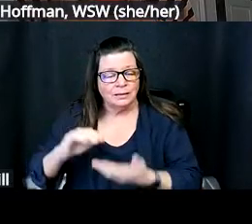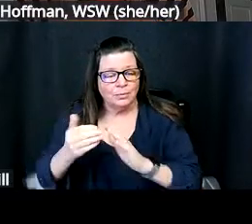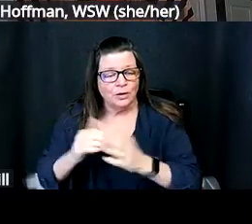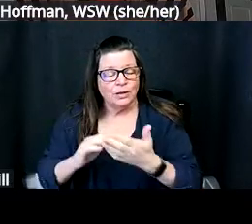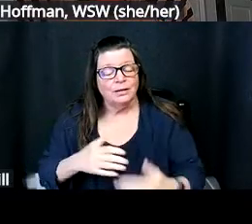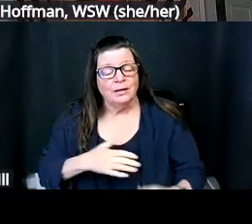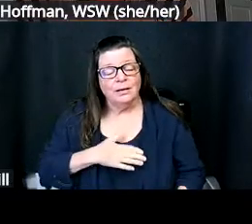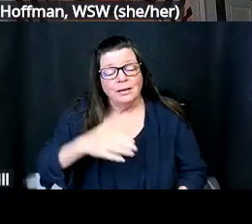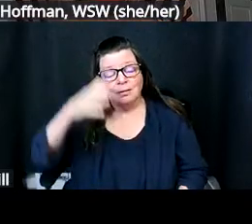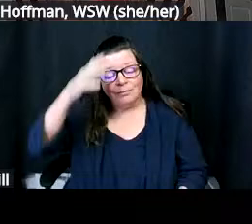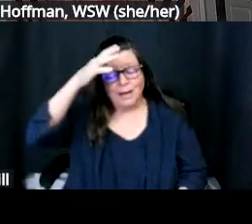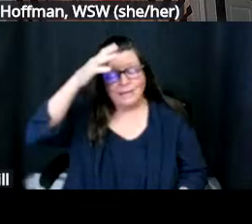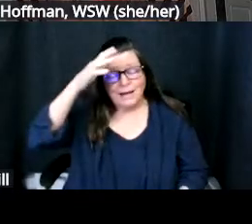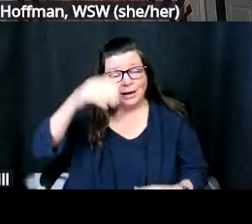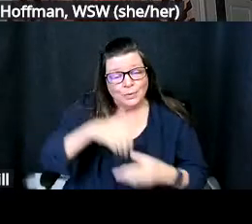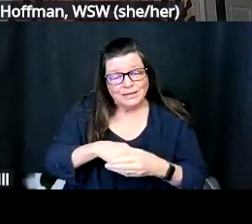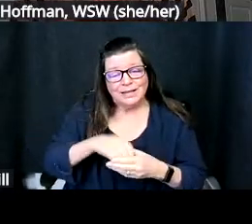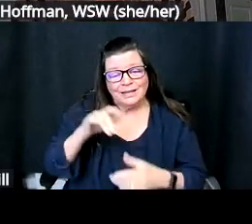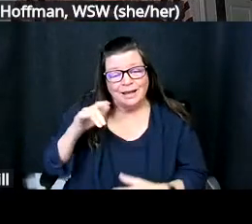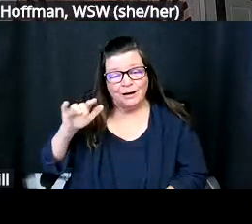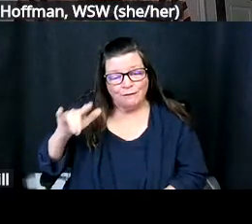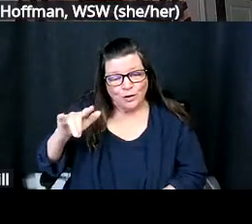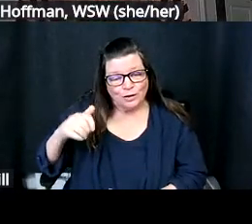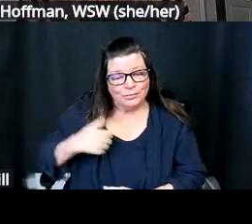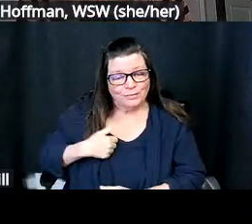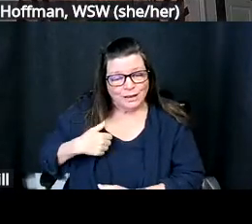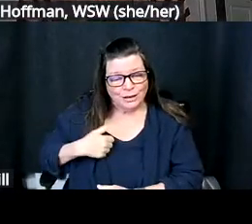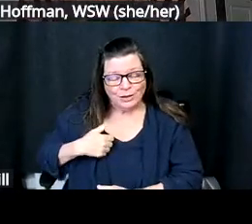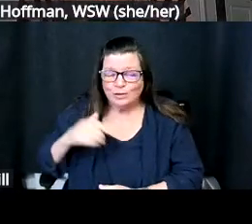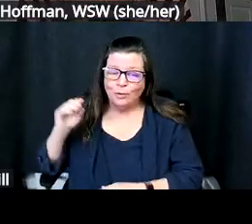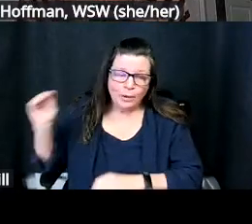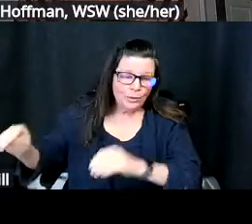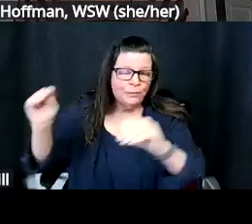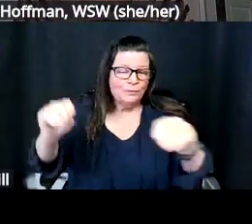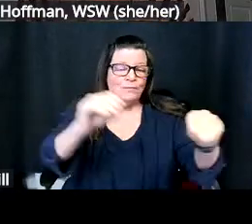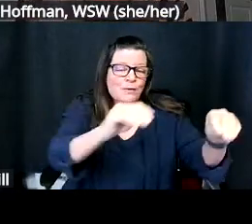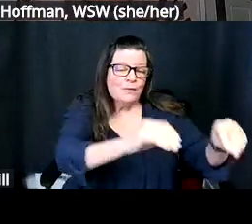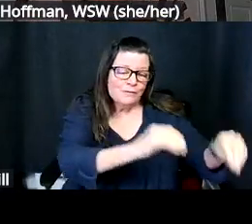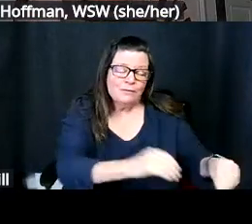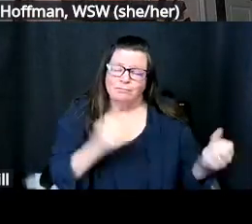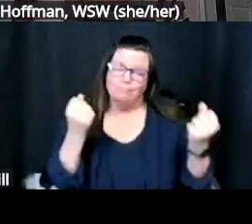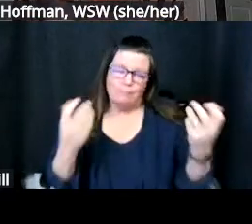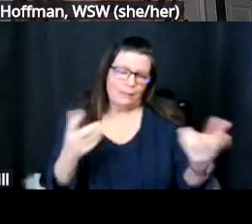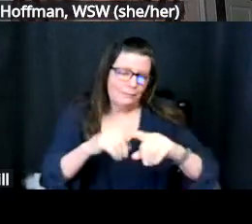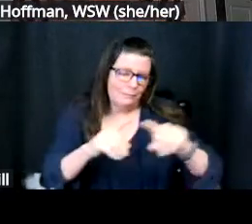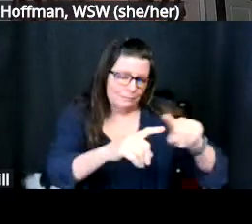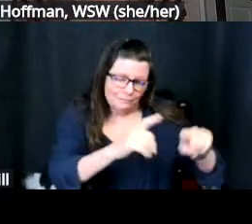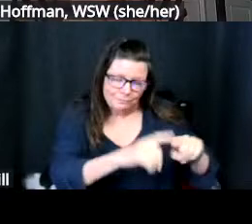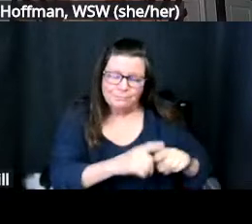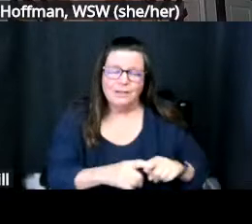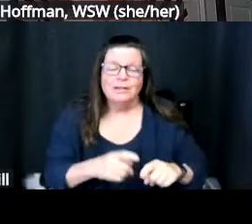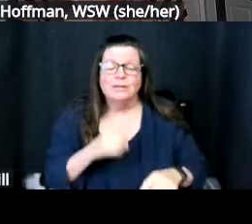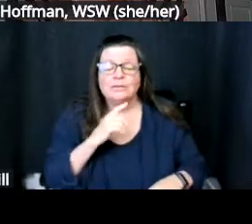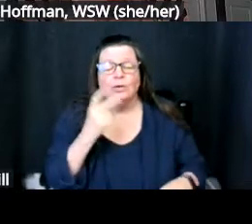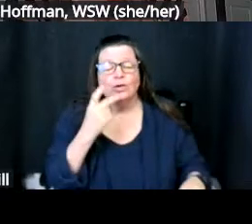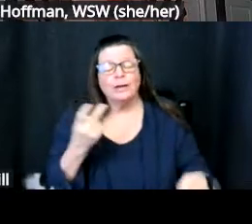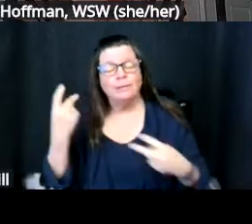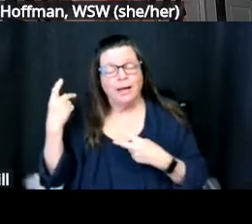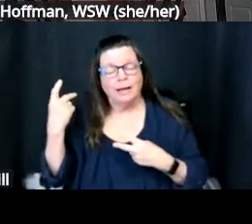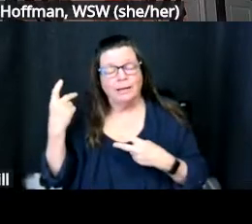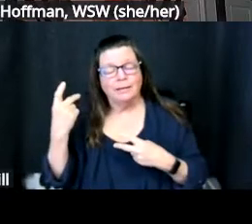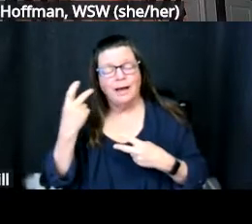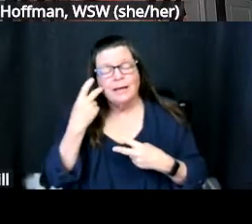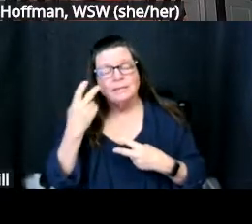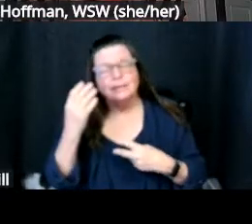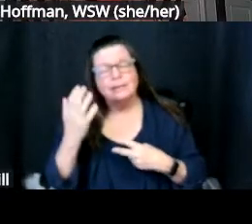in the Air Force, so I moved all around, and we moved a lot of different places. And so only looking back can I sort of see some of the stuff.